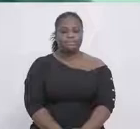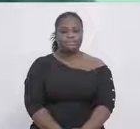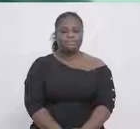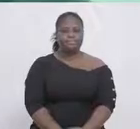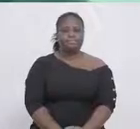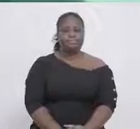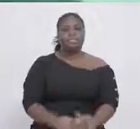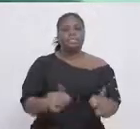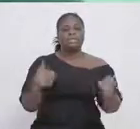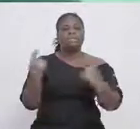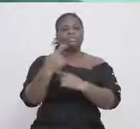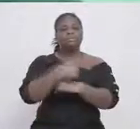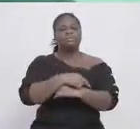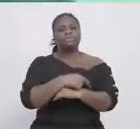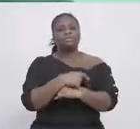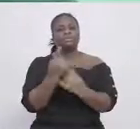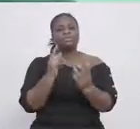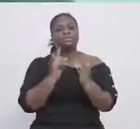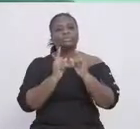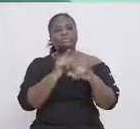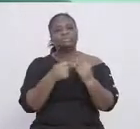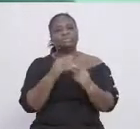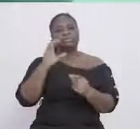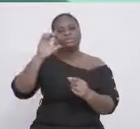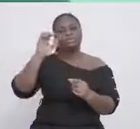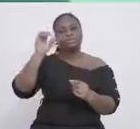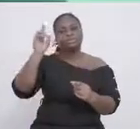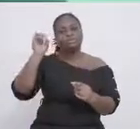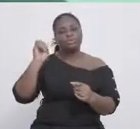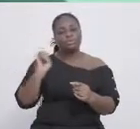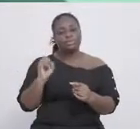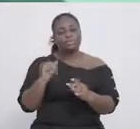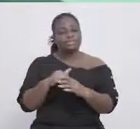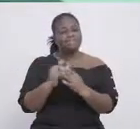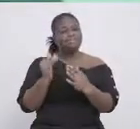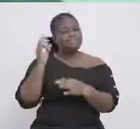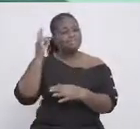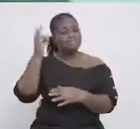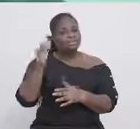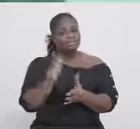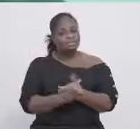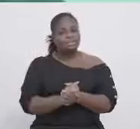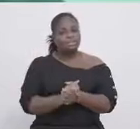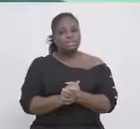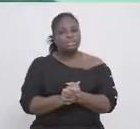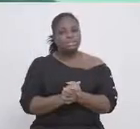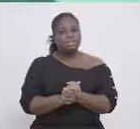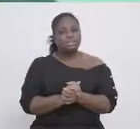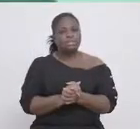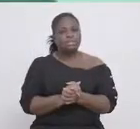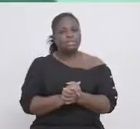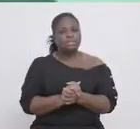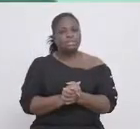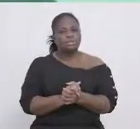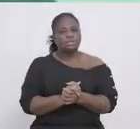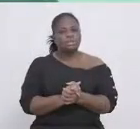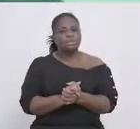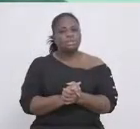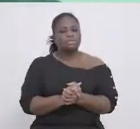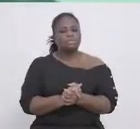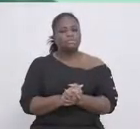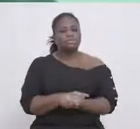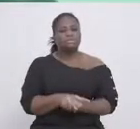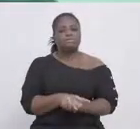about coding for learners in Africa. And we know that in the near future, millions of jobs will be dependent on